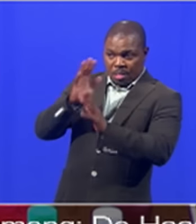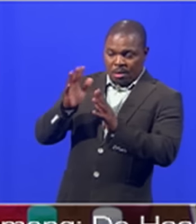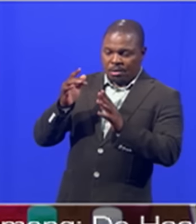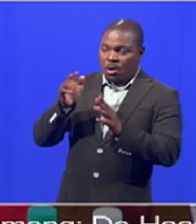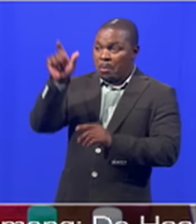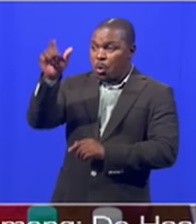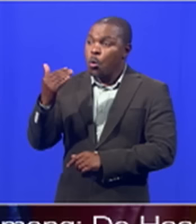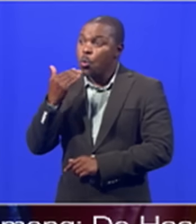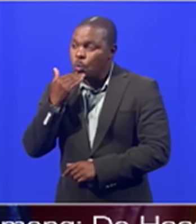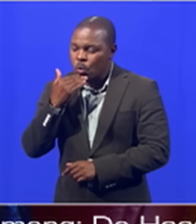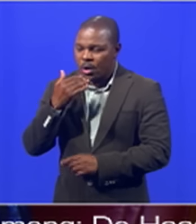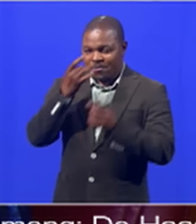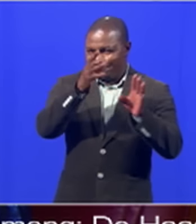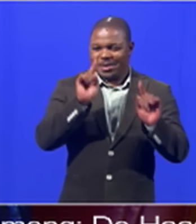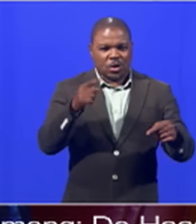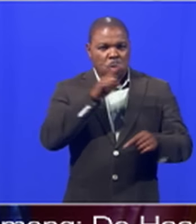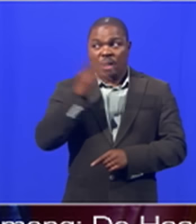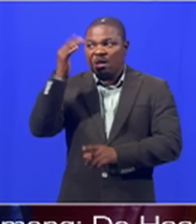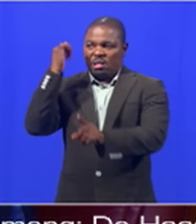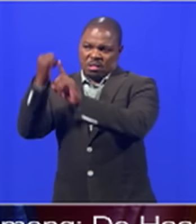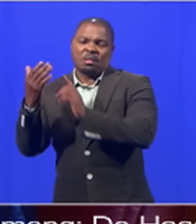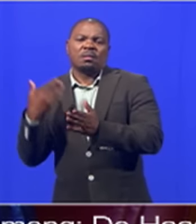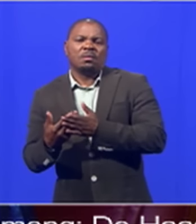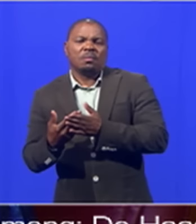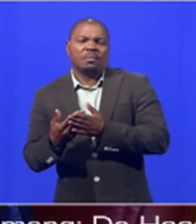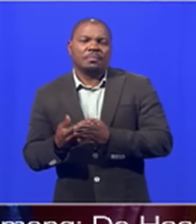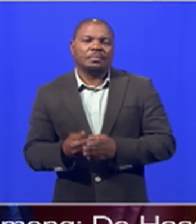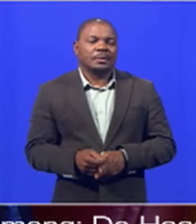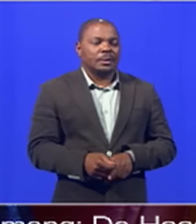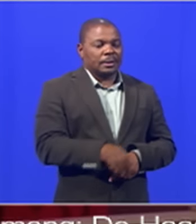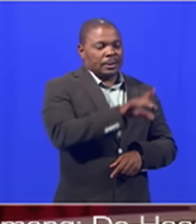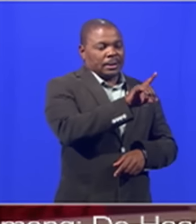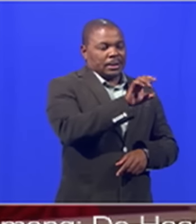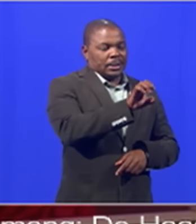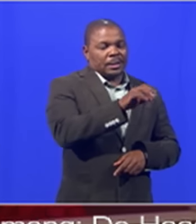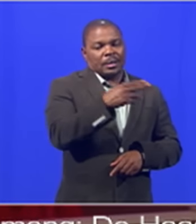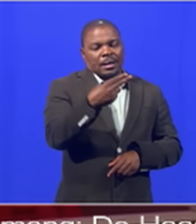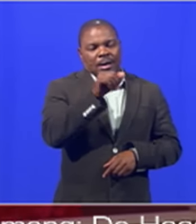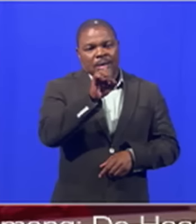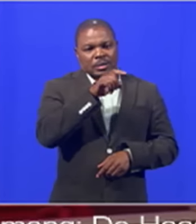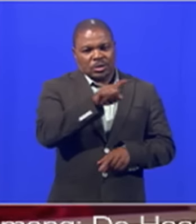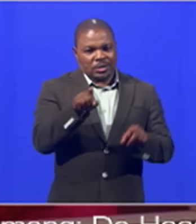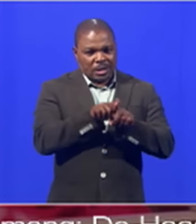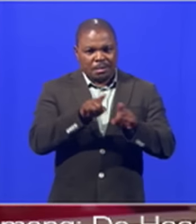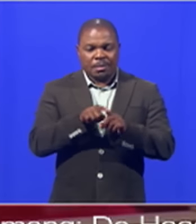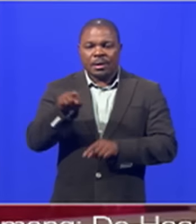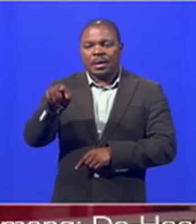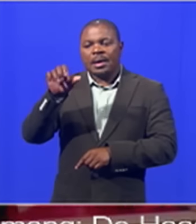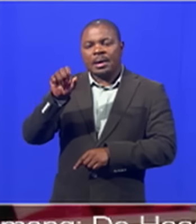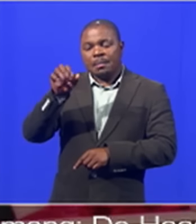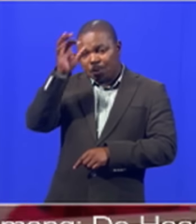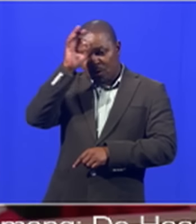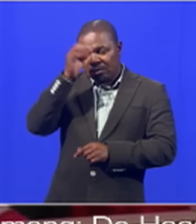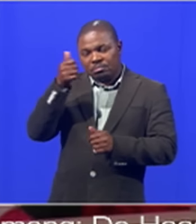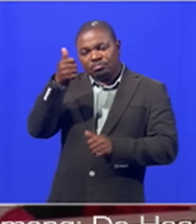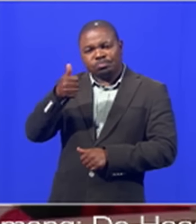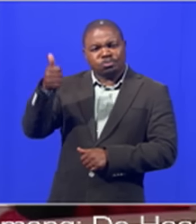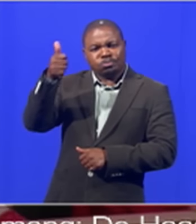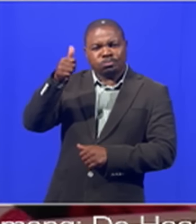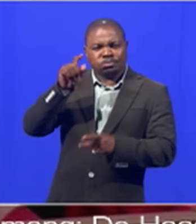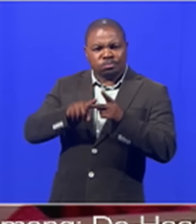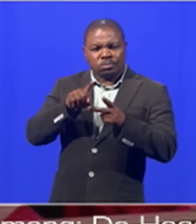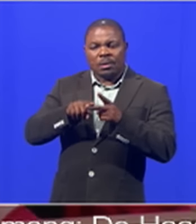for telling me. DeHaas o ne gape a botsa ka maitemogelo a tlhogo ya lephata la botlhodi la SAPS le